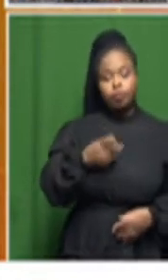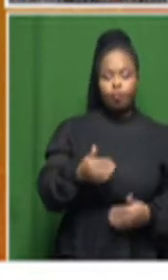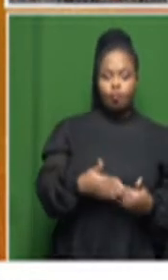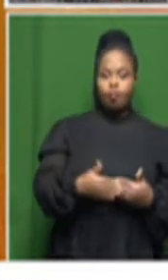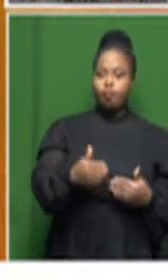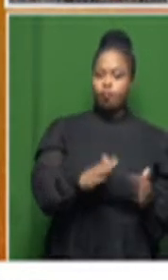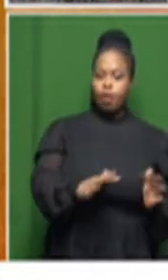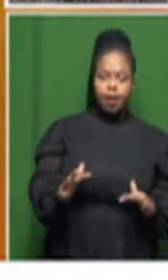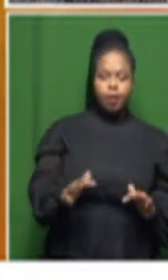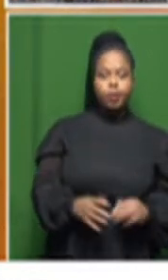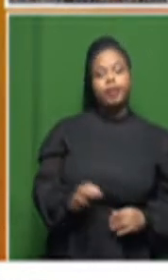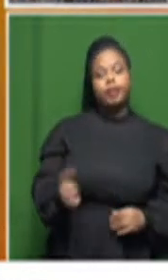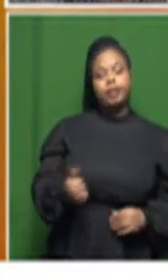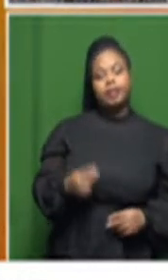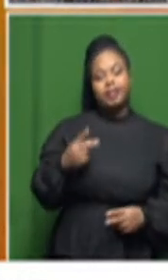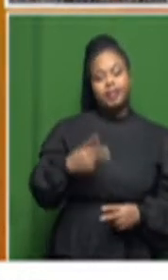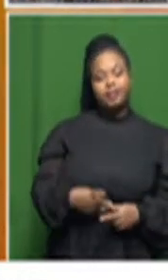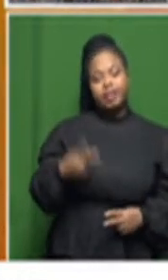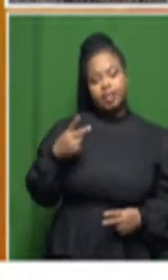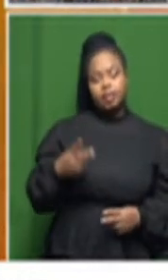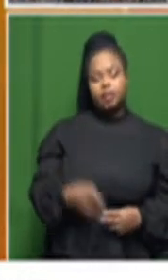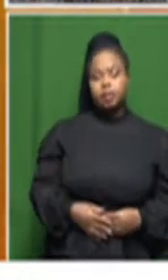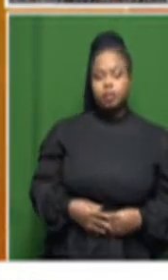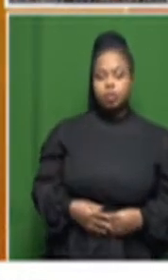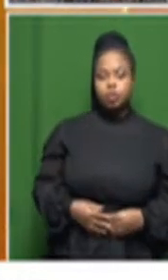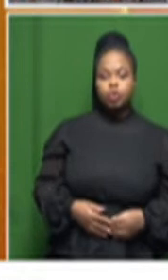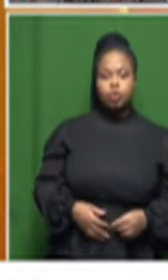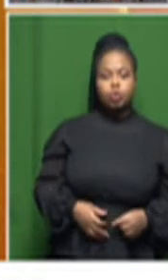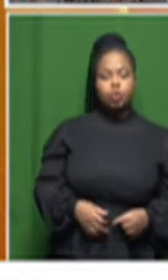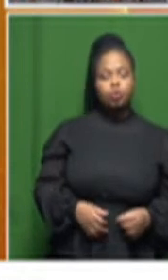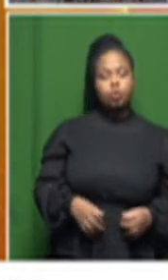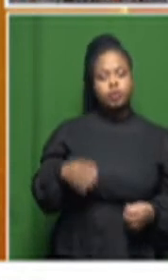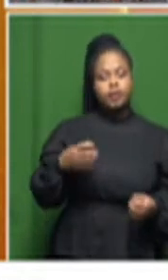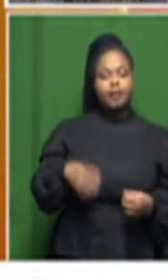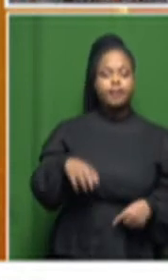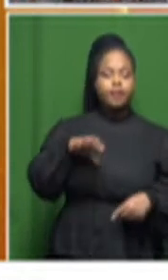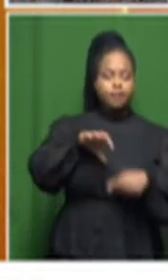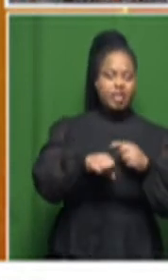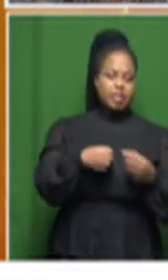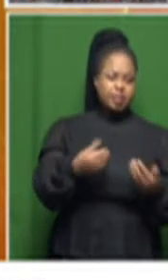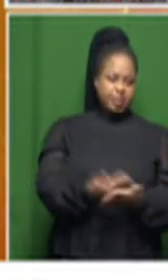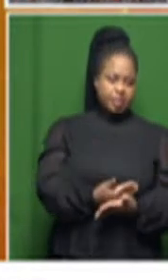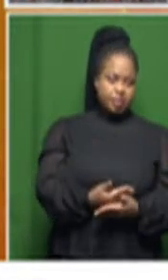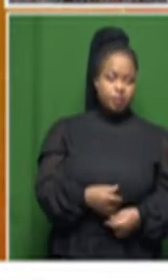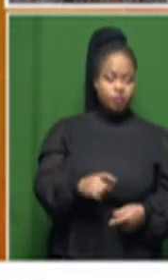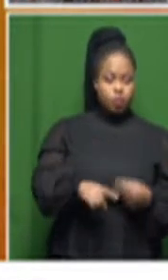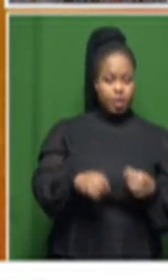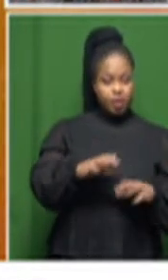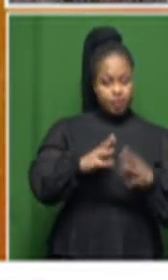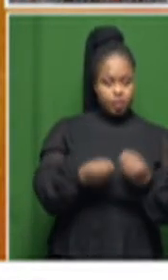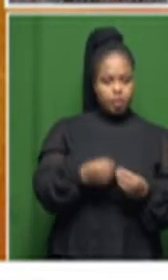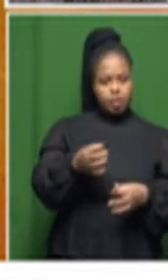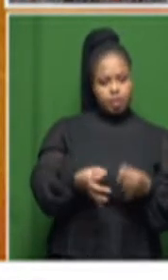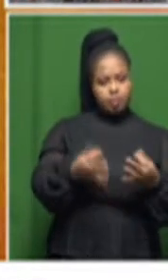finally, we want to start using the finding the missing in terms of the steps that are